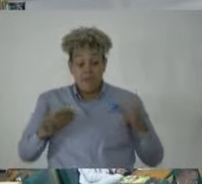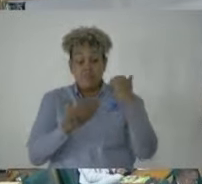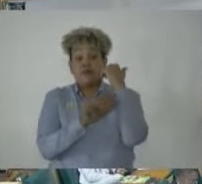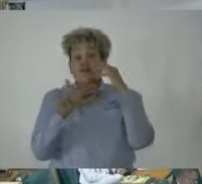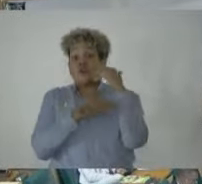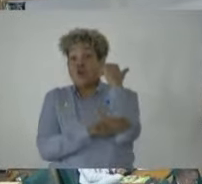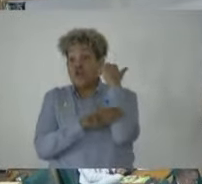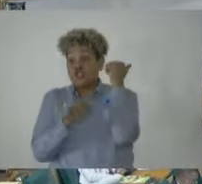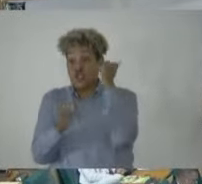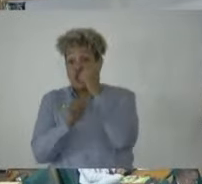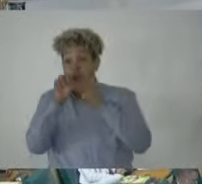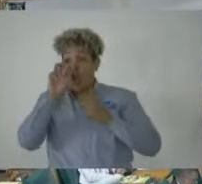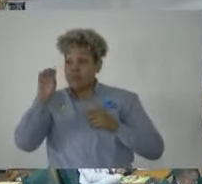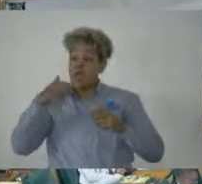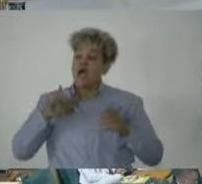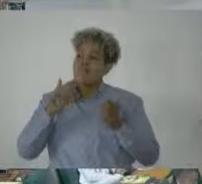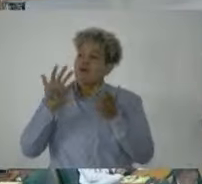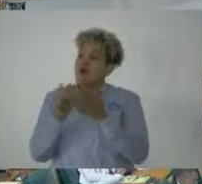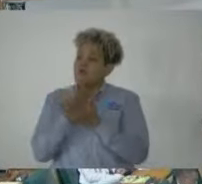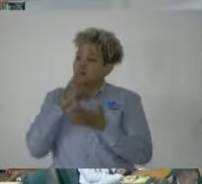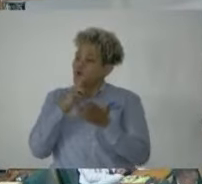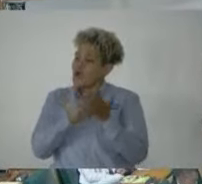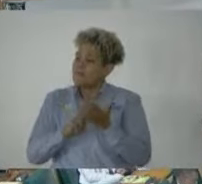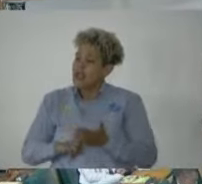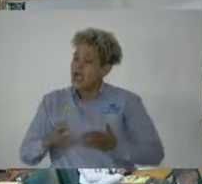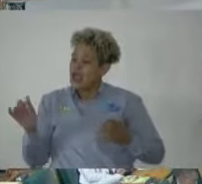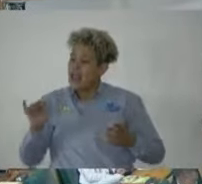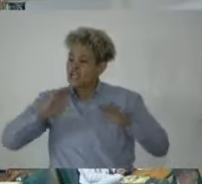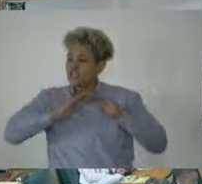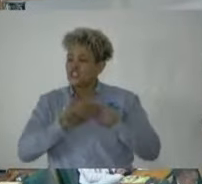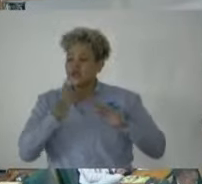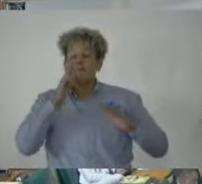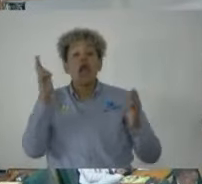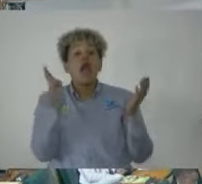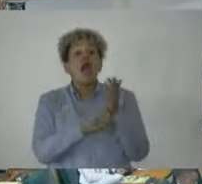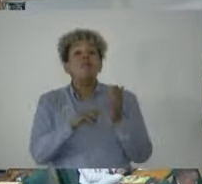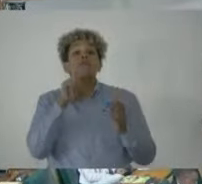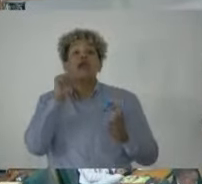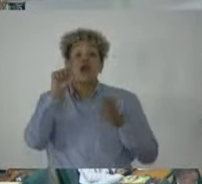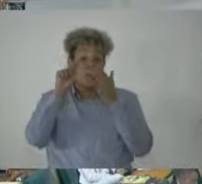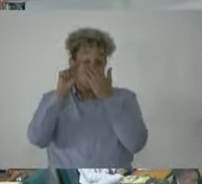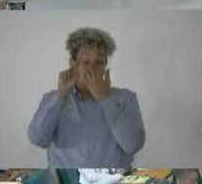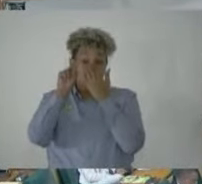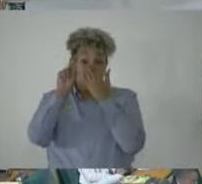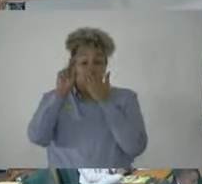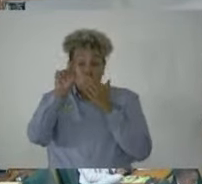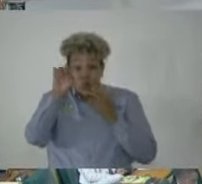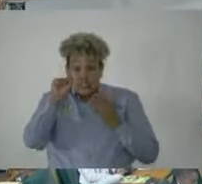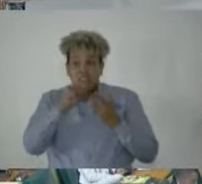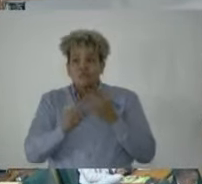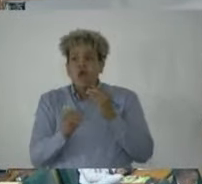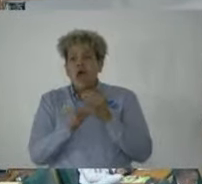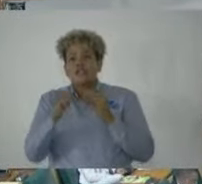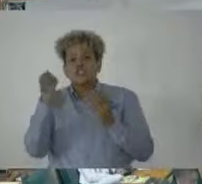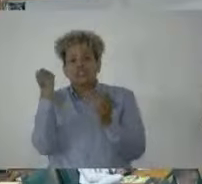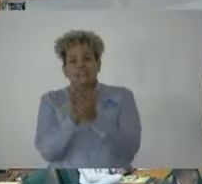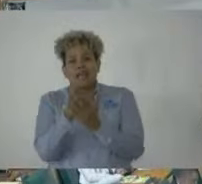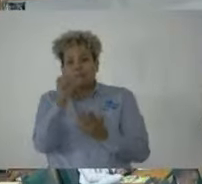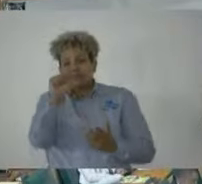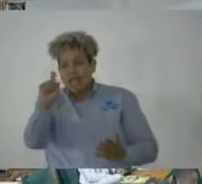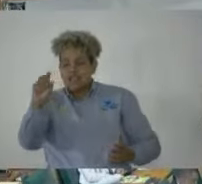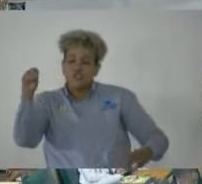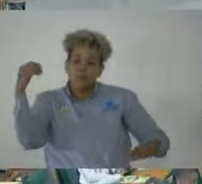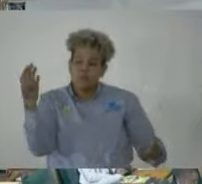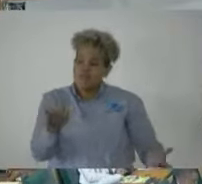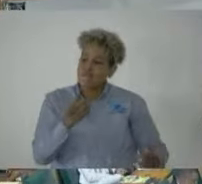WTO have the opportunity to apply, like Jamaica, to apply duties and additional stamp duties, provided